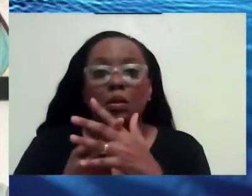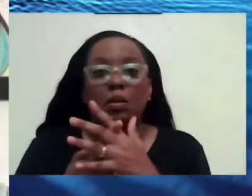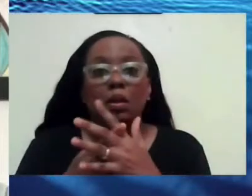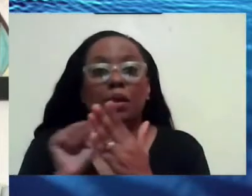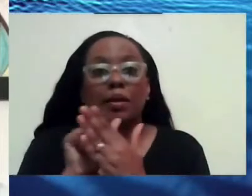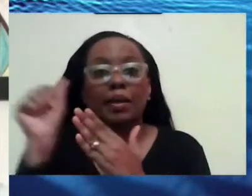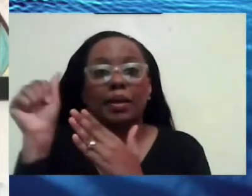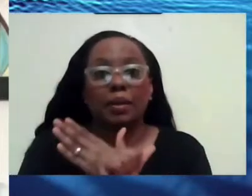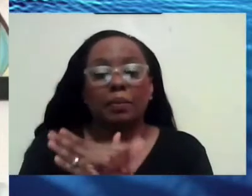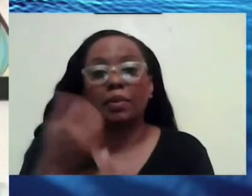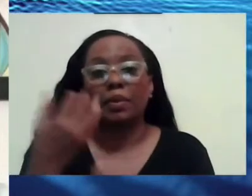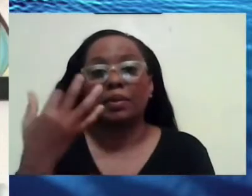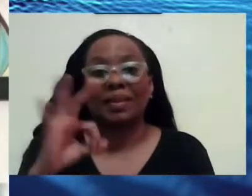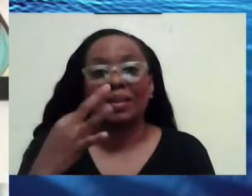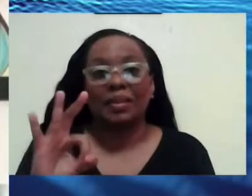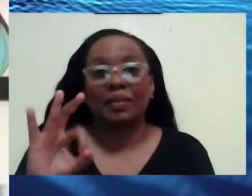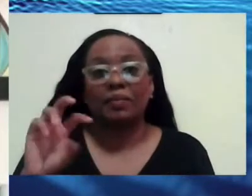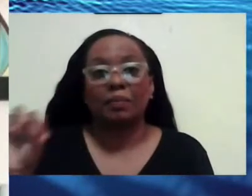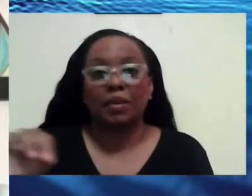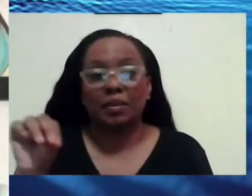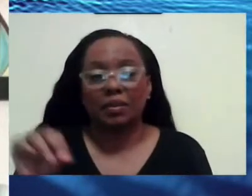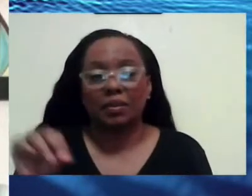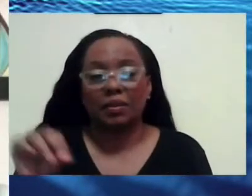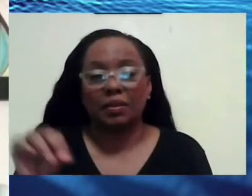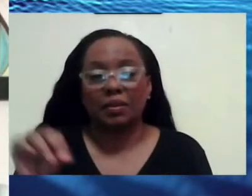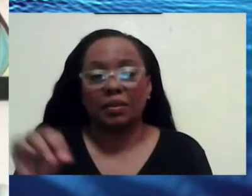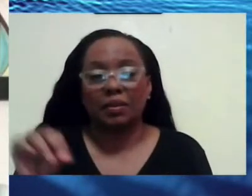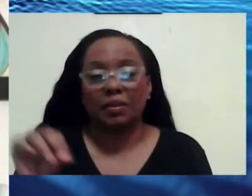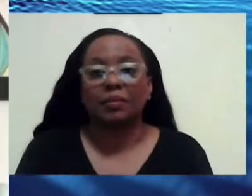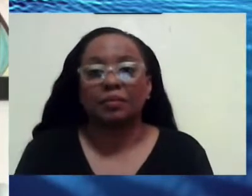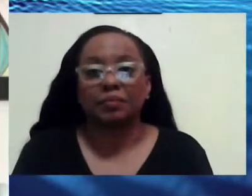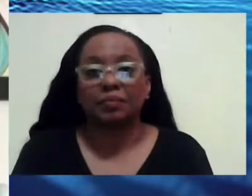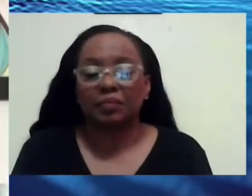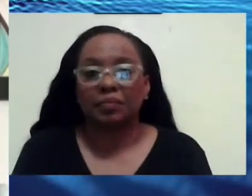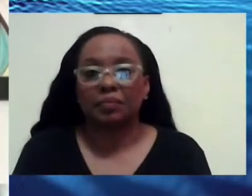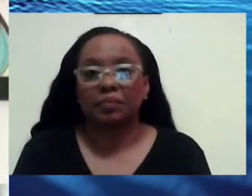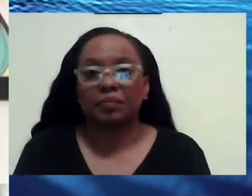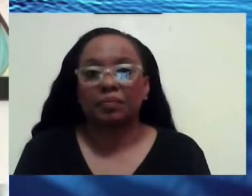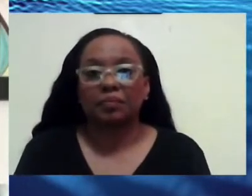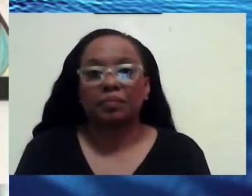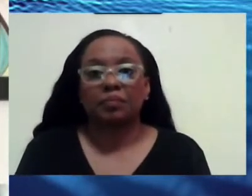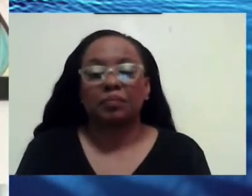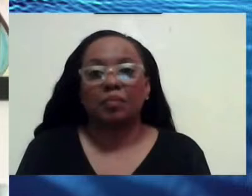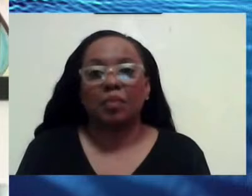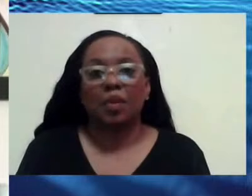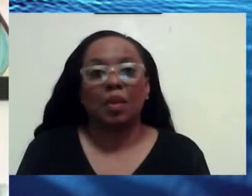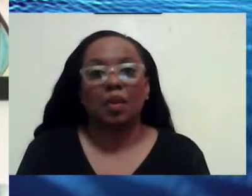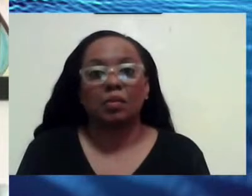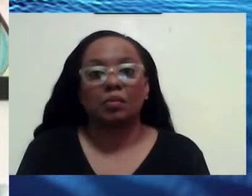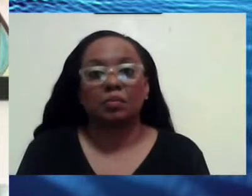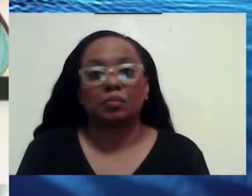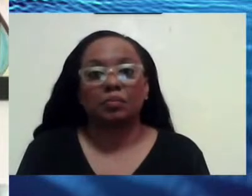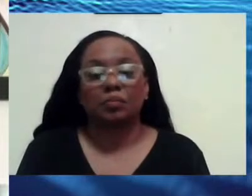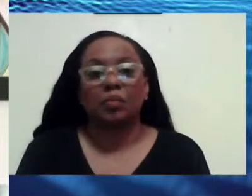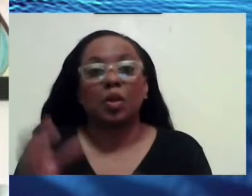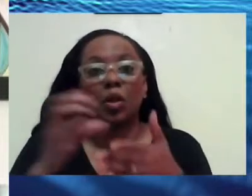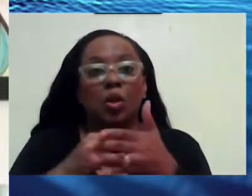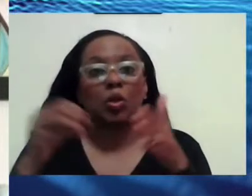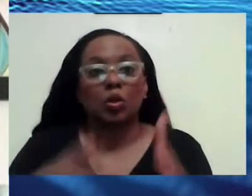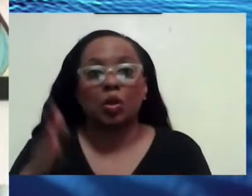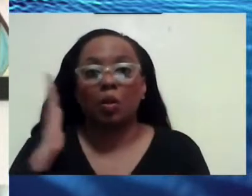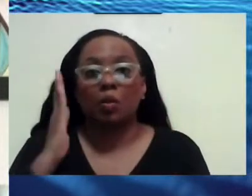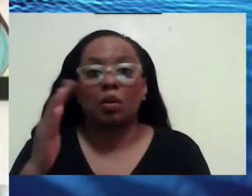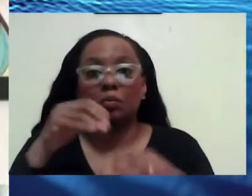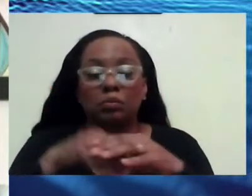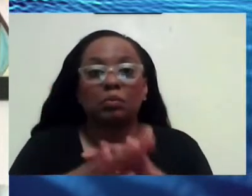April. Students doing the practical components at the BCC are scheduled to return to the Erie campus on the 26th